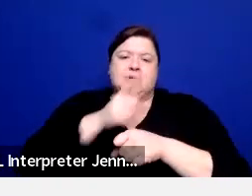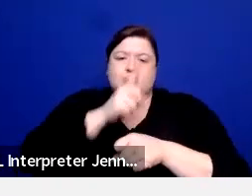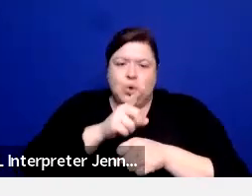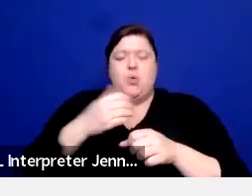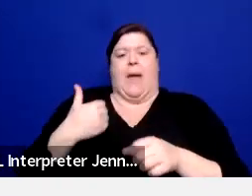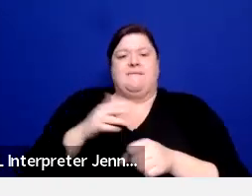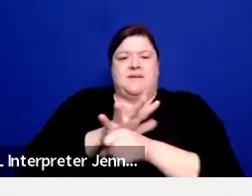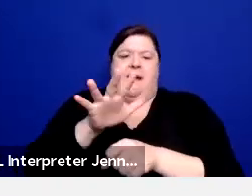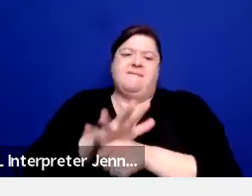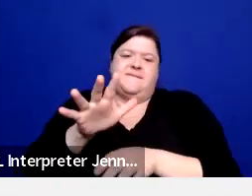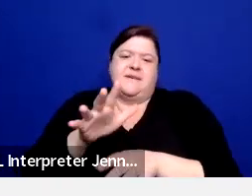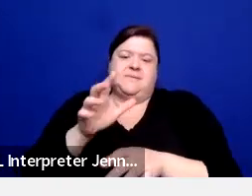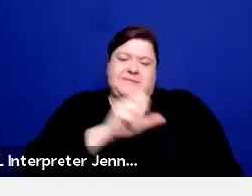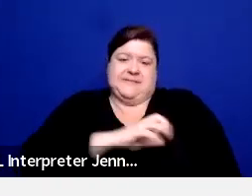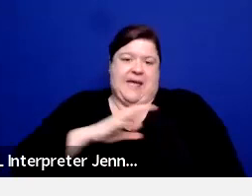additional questions on that.